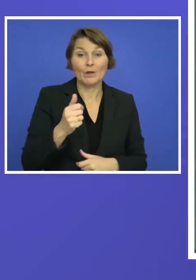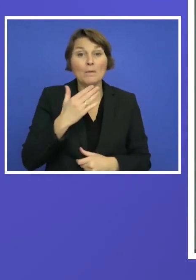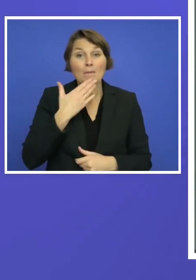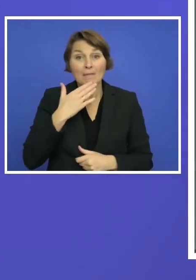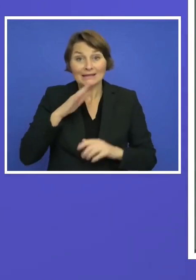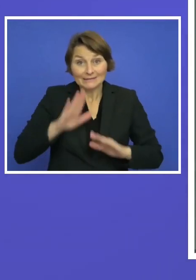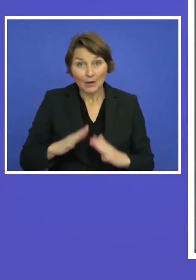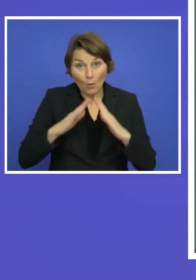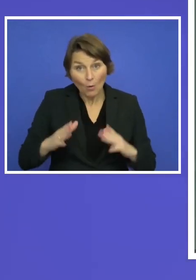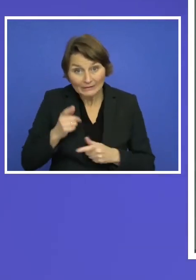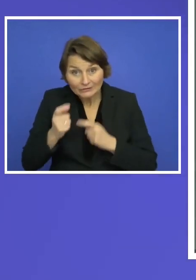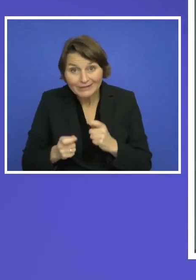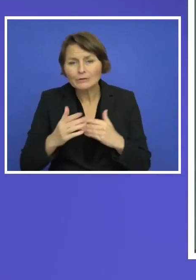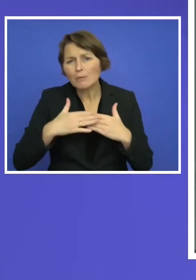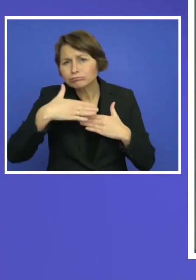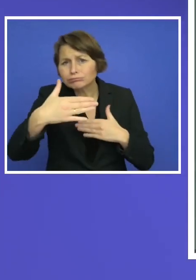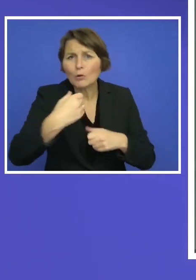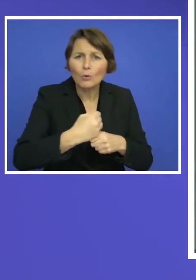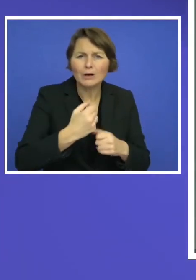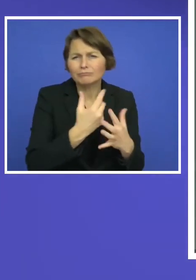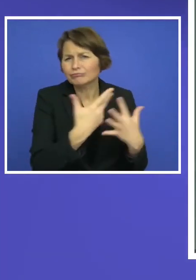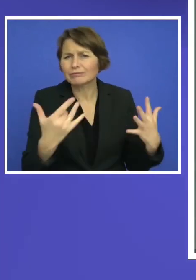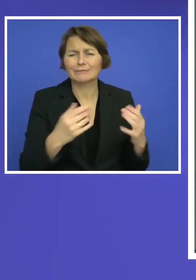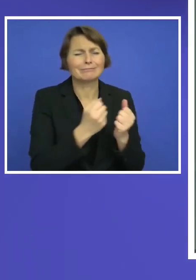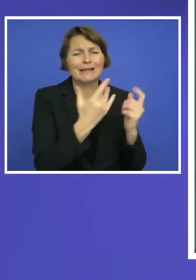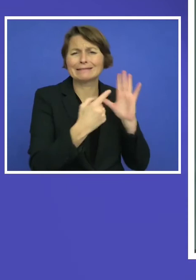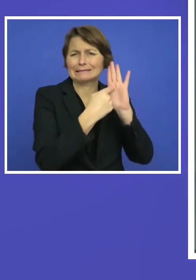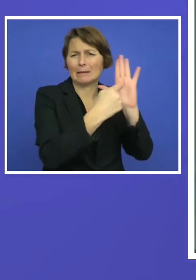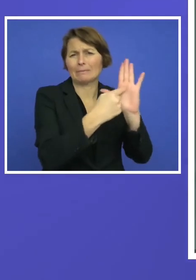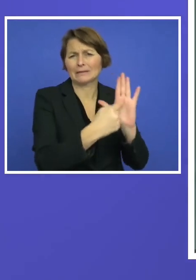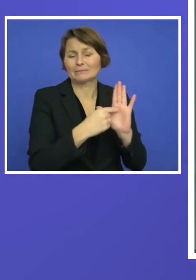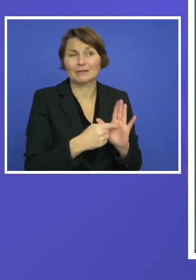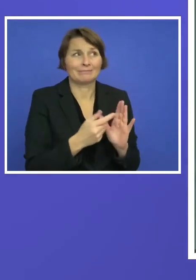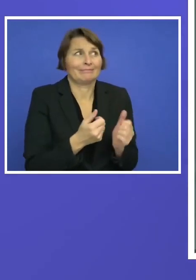examples, things that can be done immediately wherever you are. So